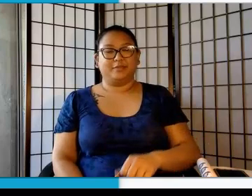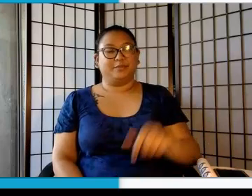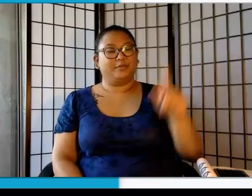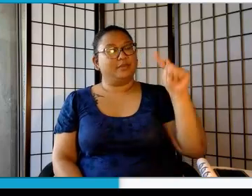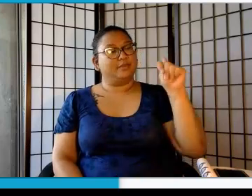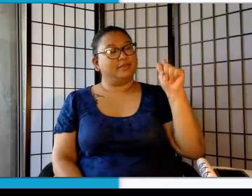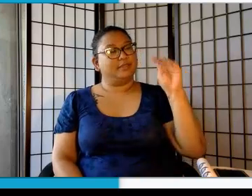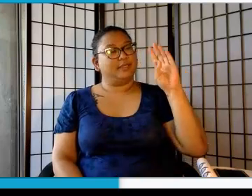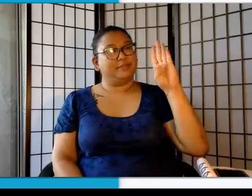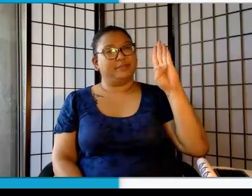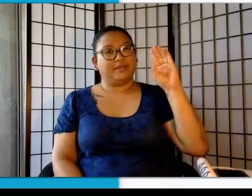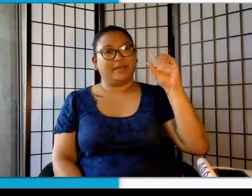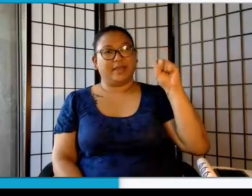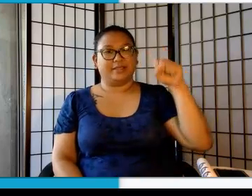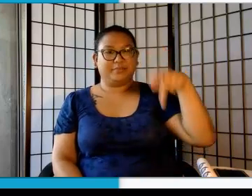Tablespoon.